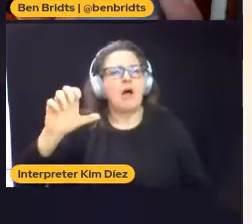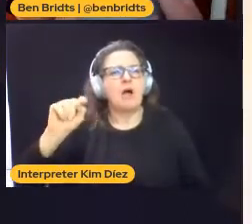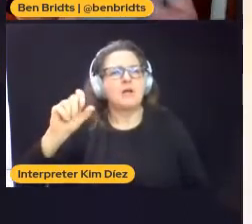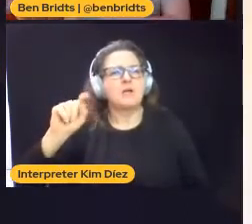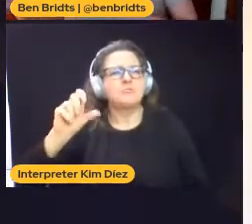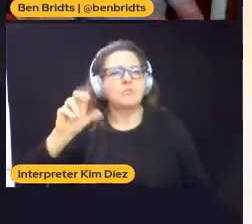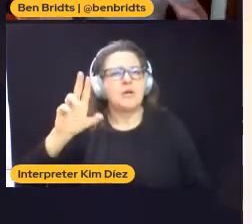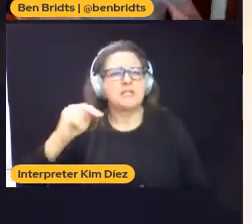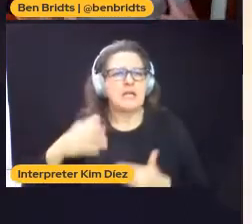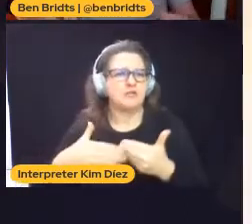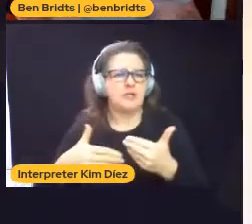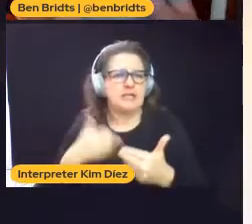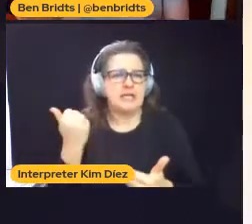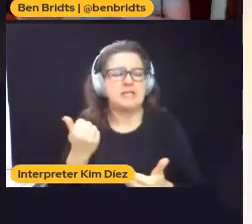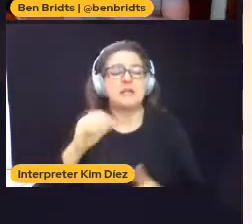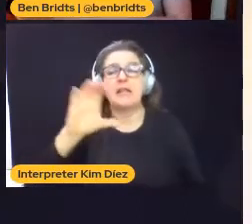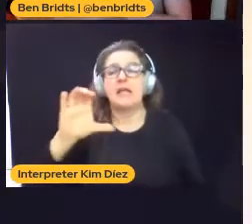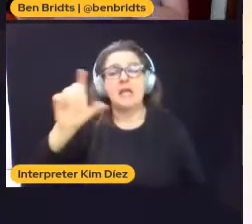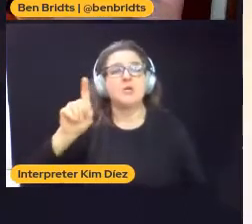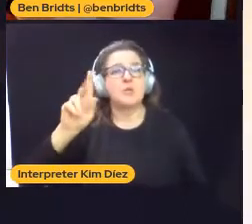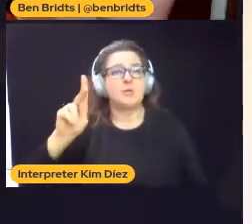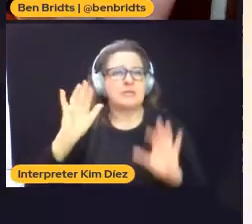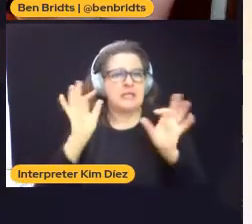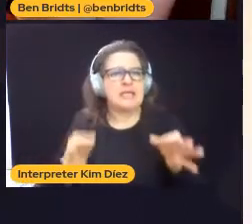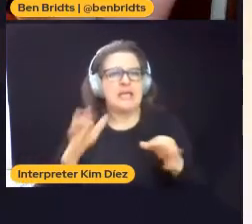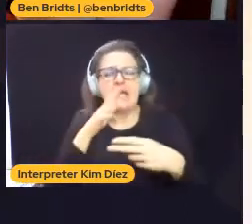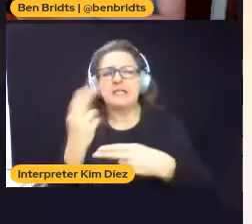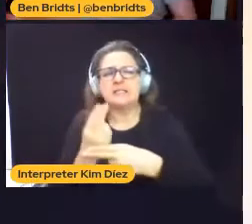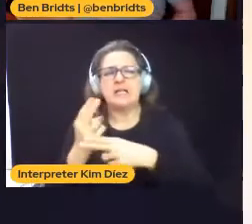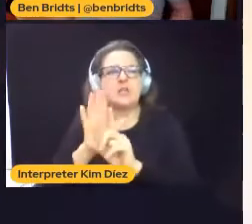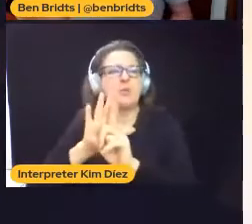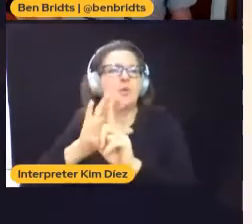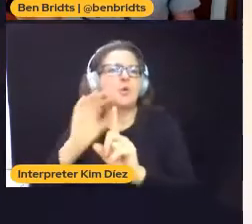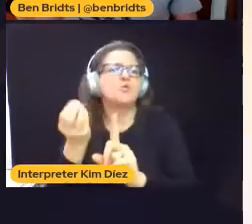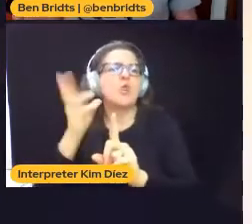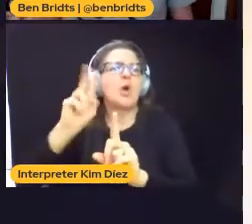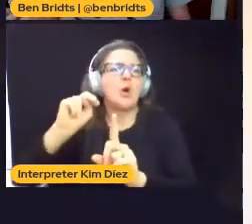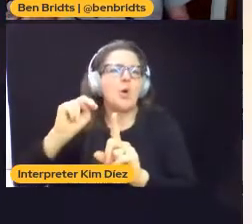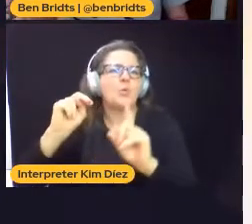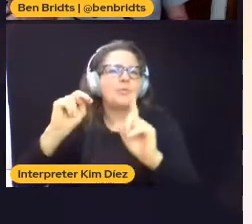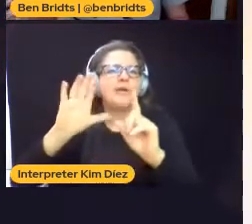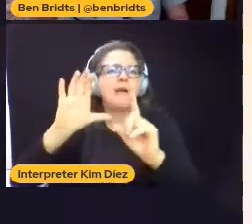So CDK decides that they're going to be using their own custom resource for that.